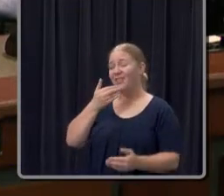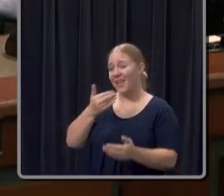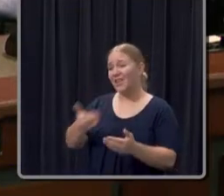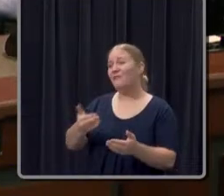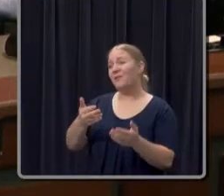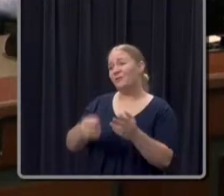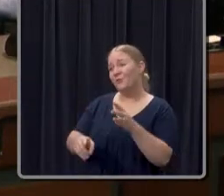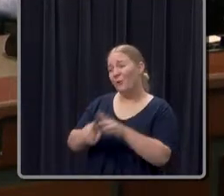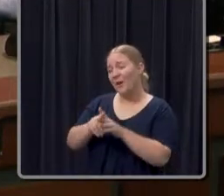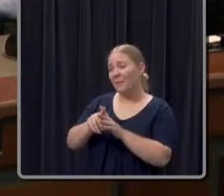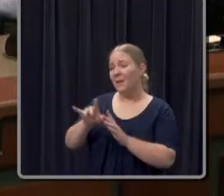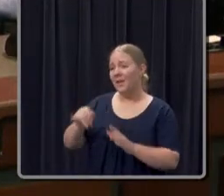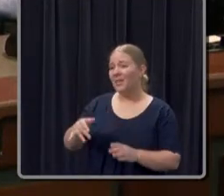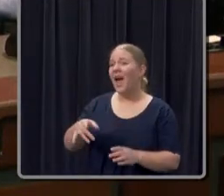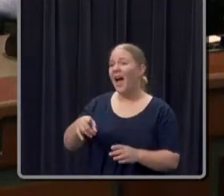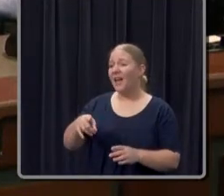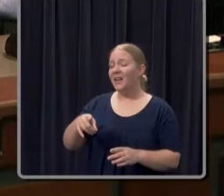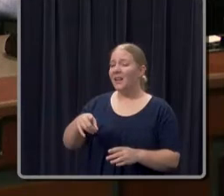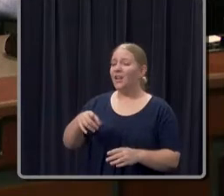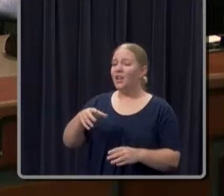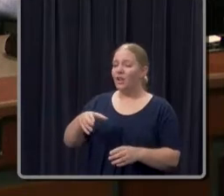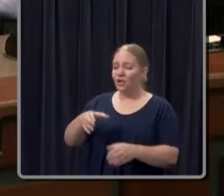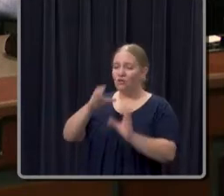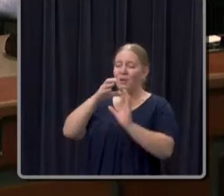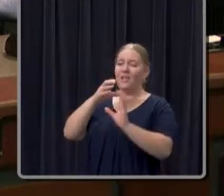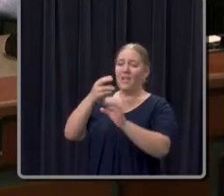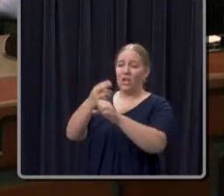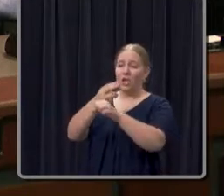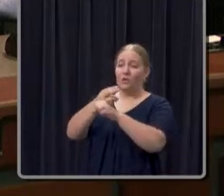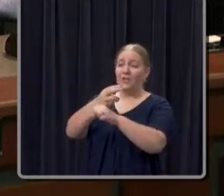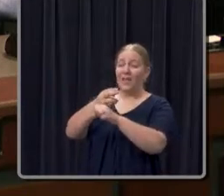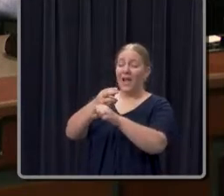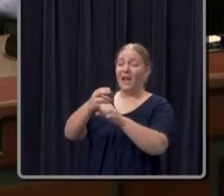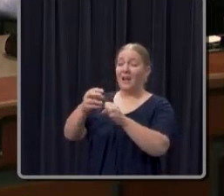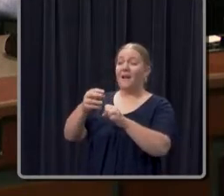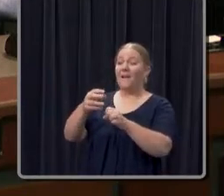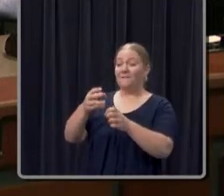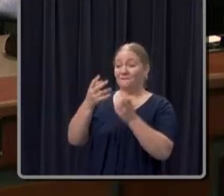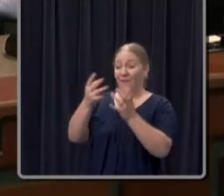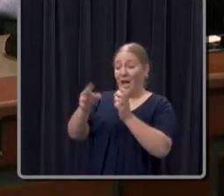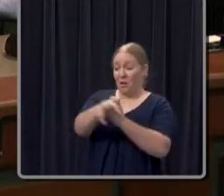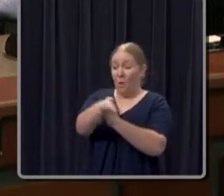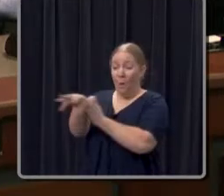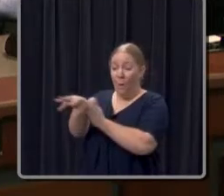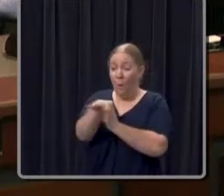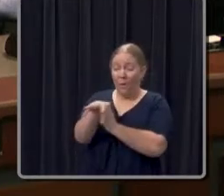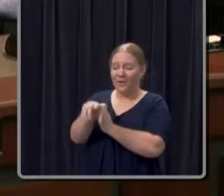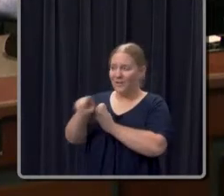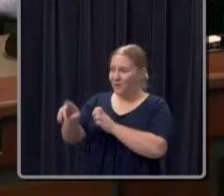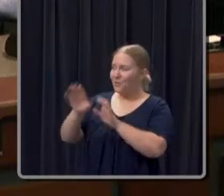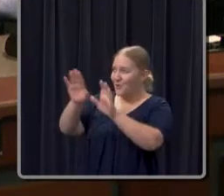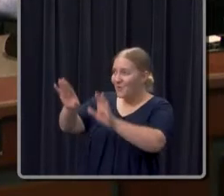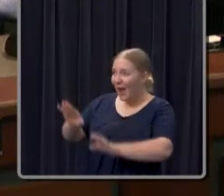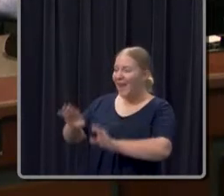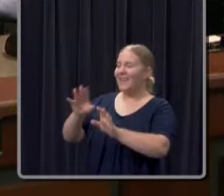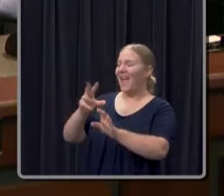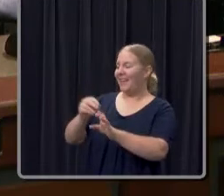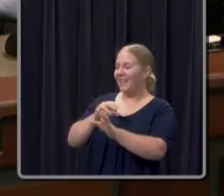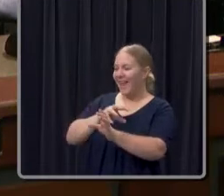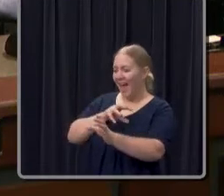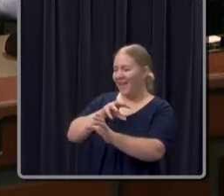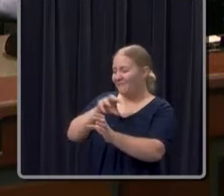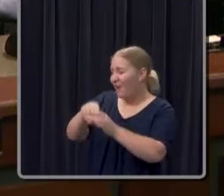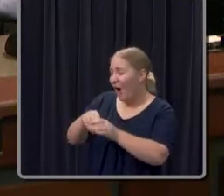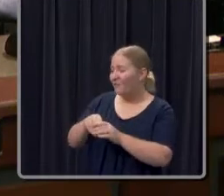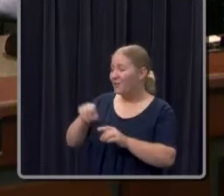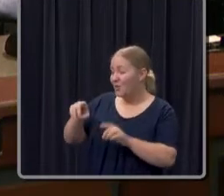was drinking through a fire hose, right? Learning a lot at once, but you did great. He engaged,